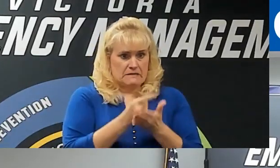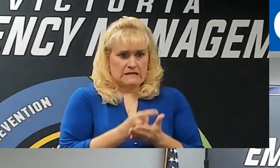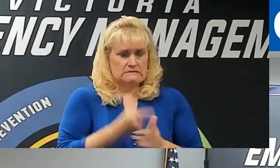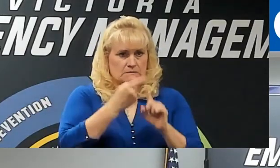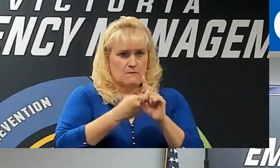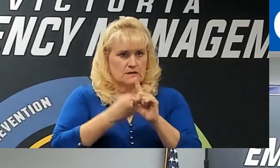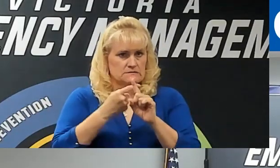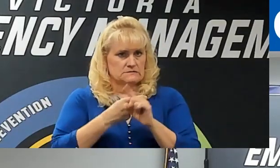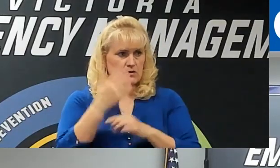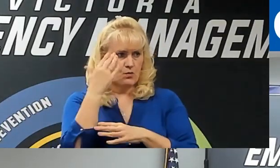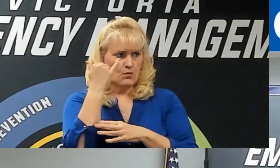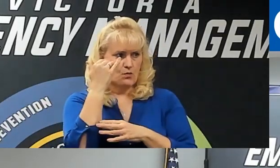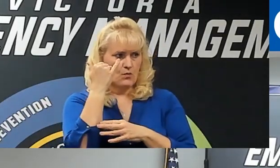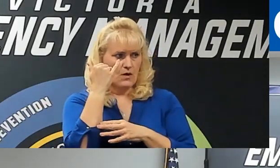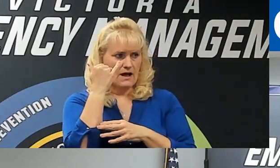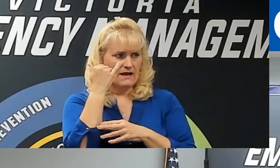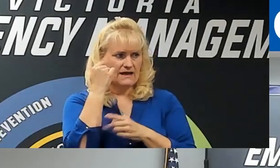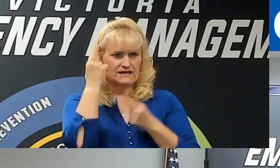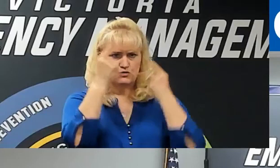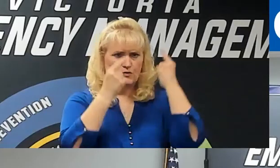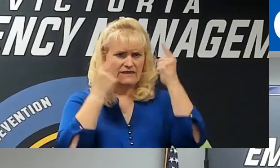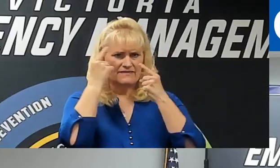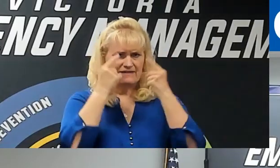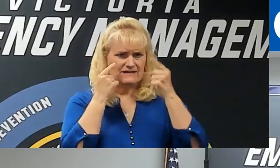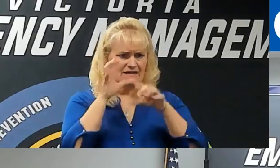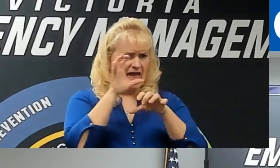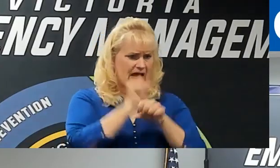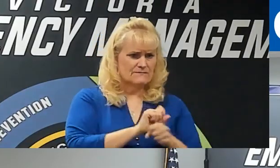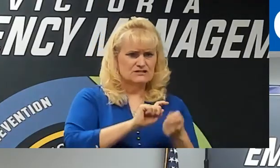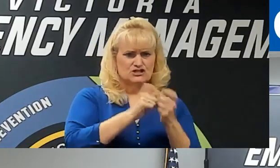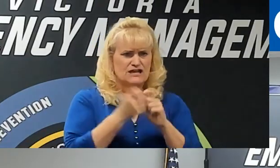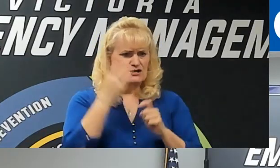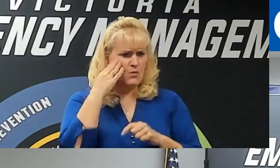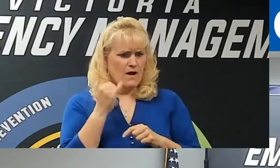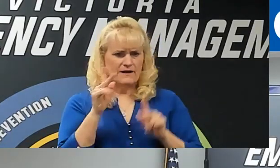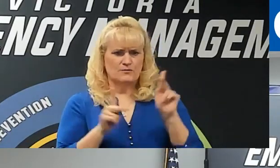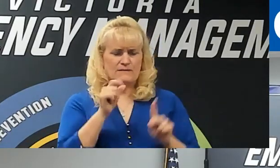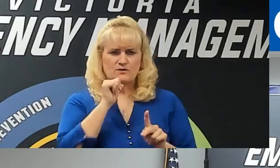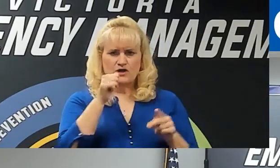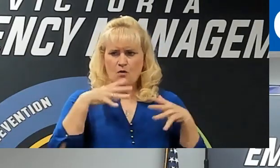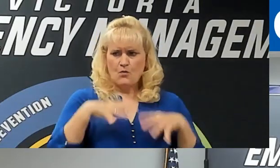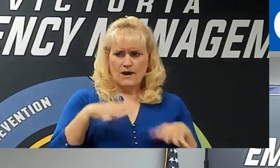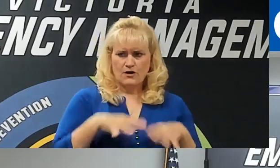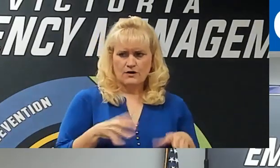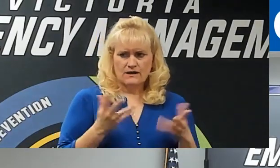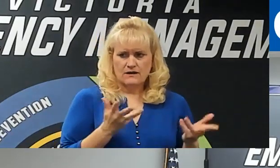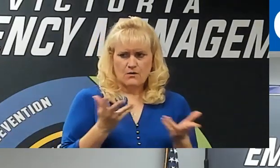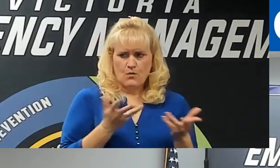why do we think that those habits are going to change, or what would you tell people who won't change their habits with regard to mask wearing?